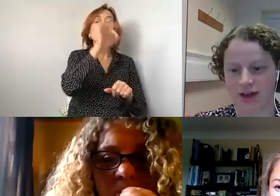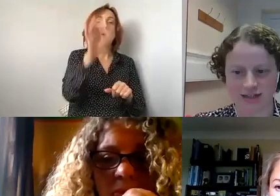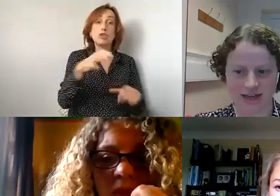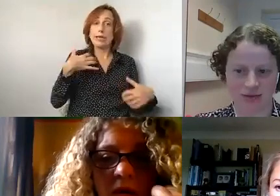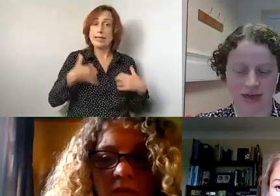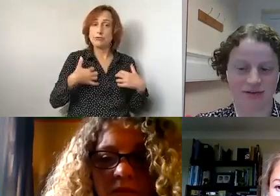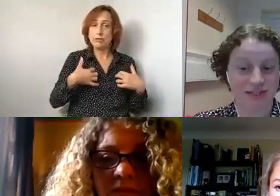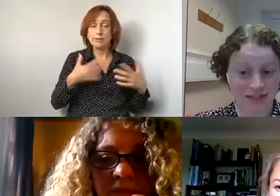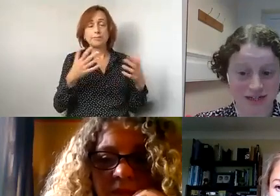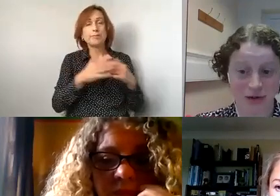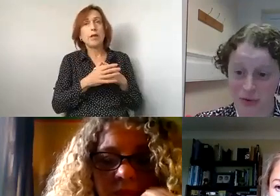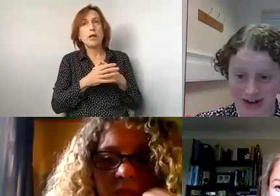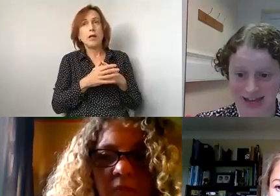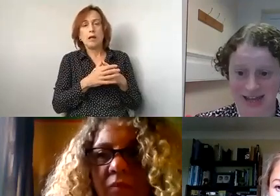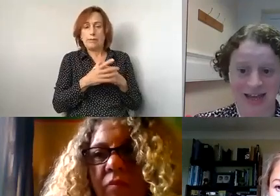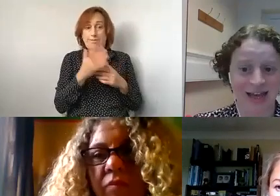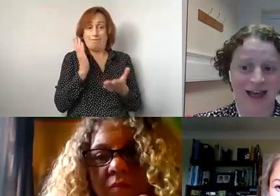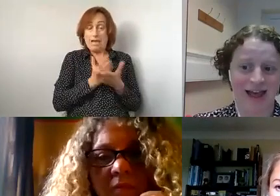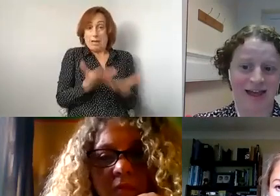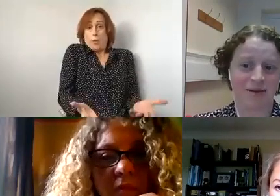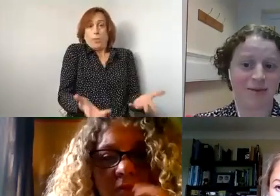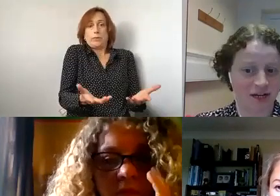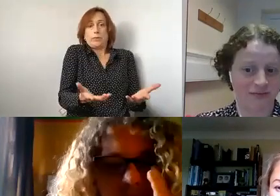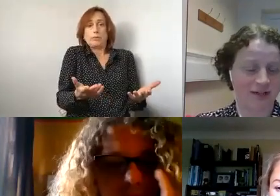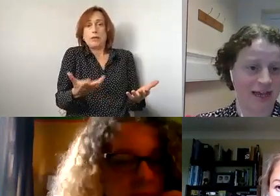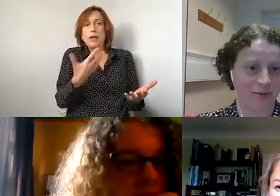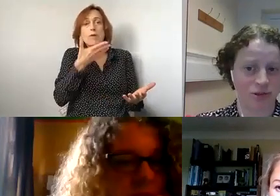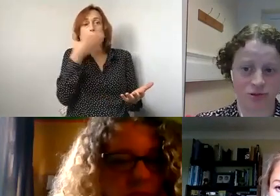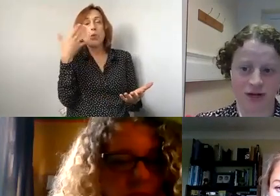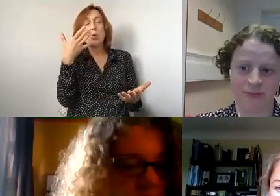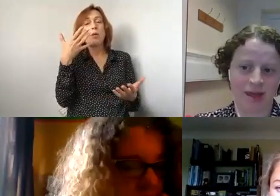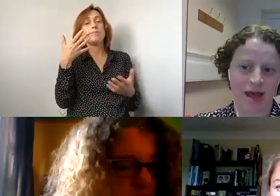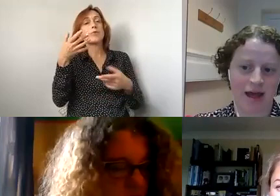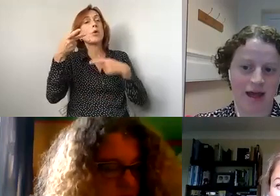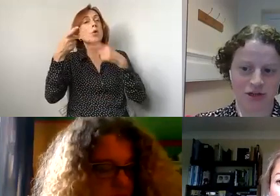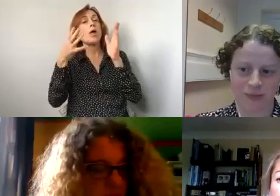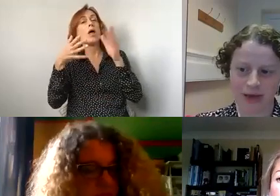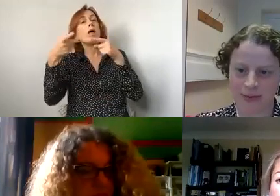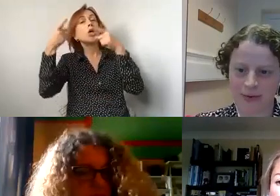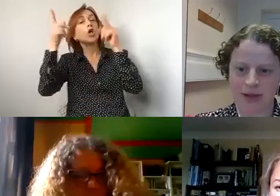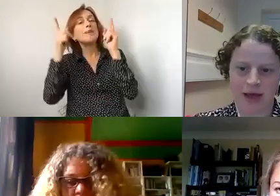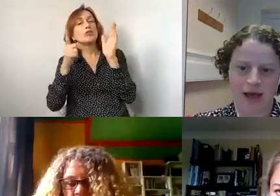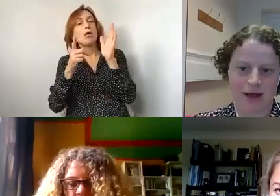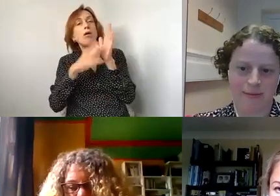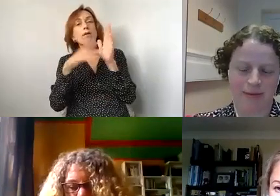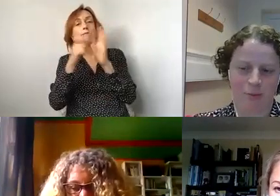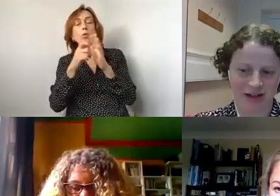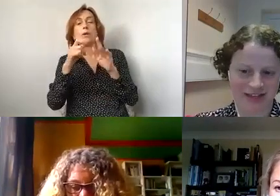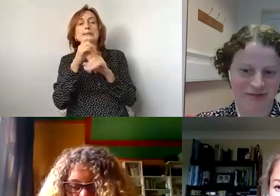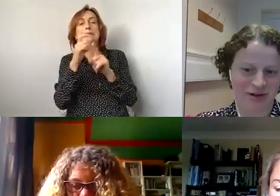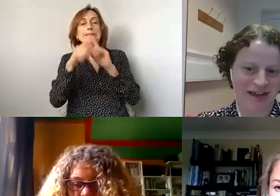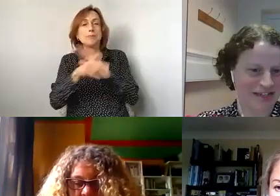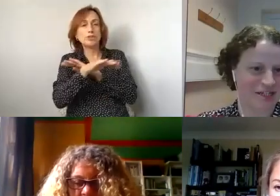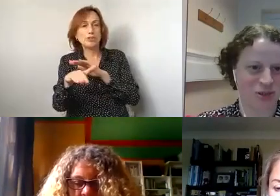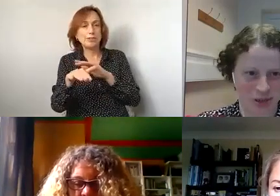the fact that there isn't currently a commissioner for disabled children and young people. And whilst